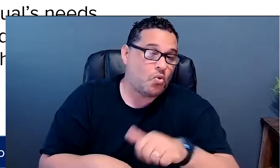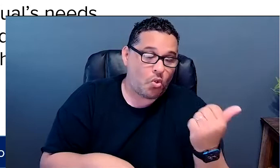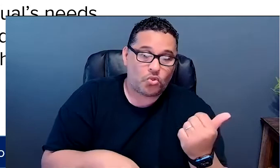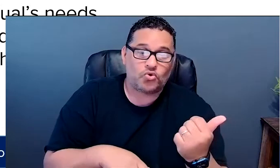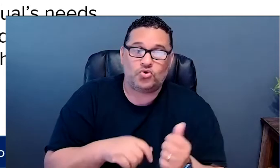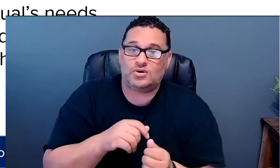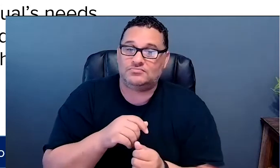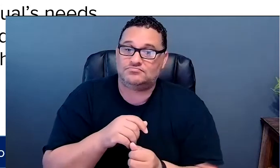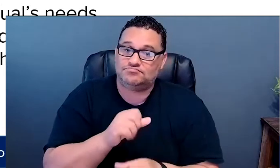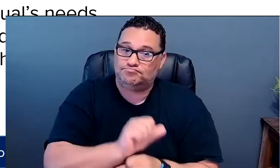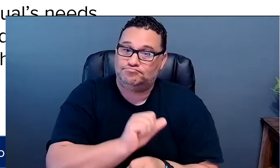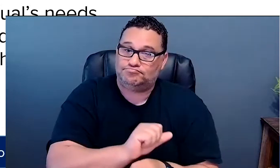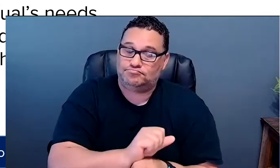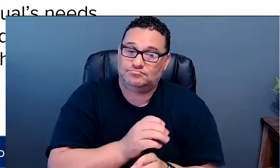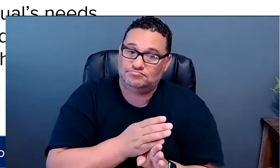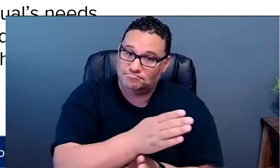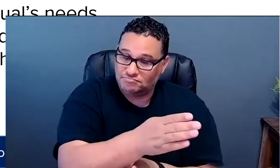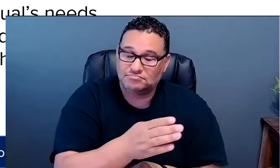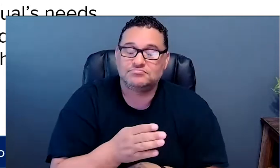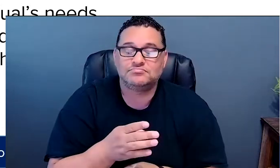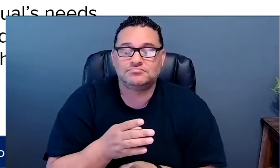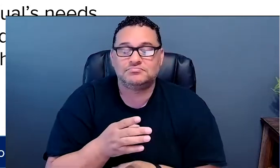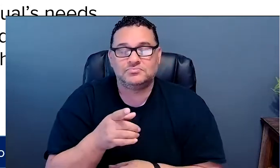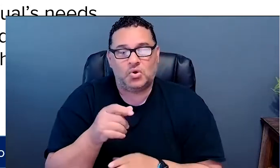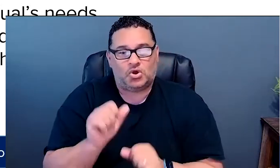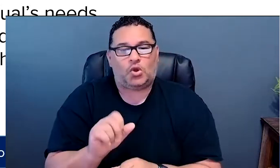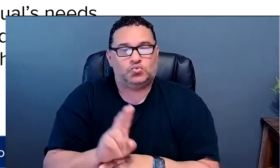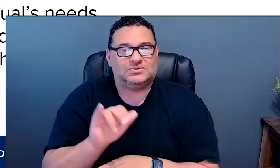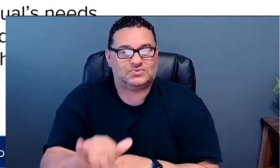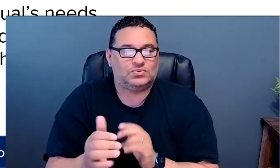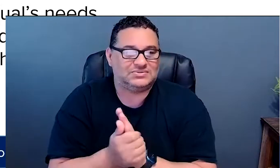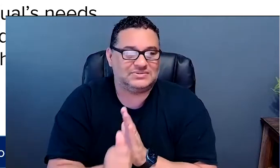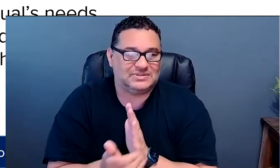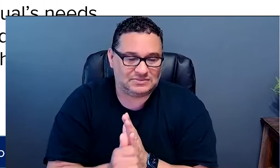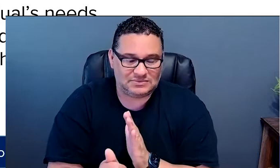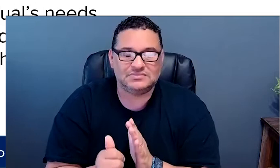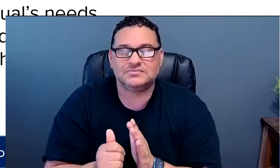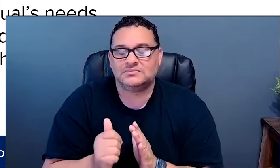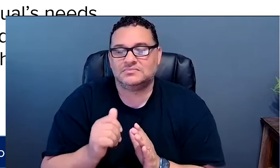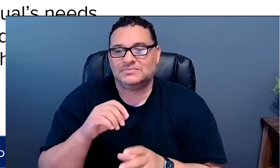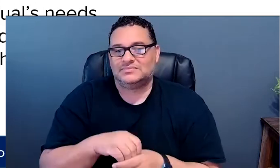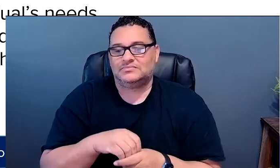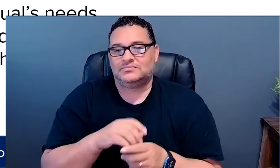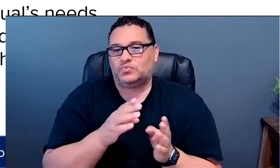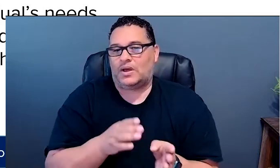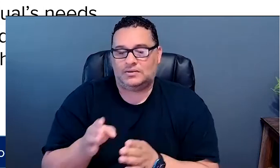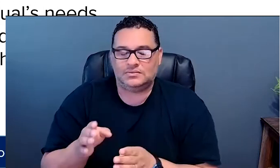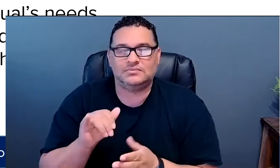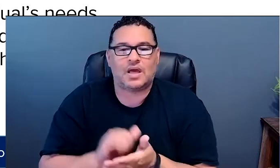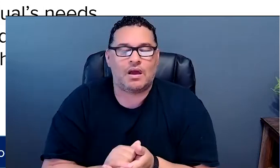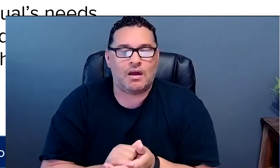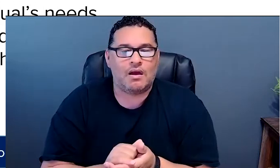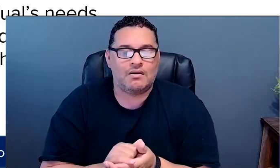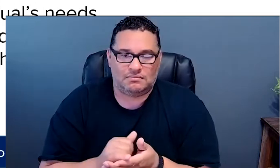vocation where you can use those skills in a manner that allows